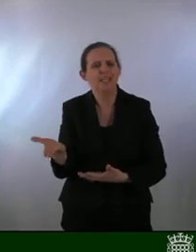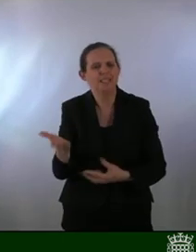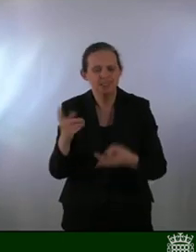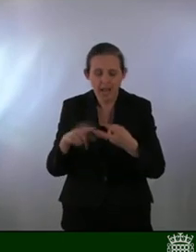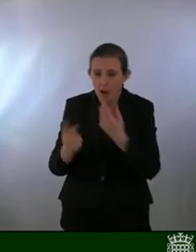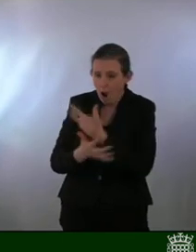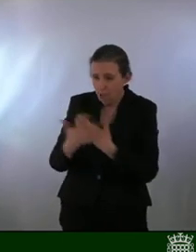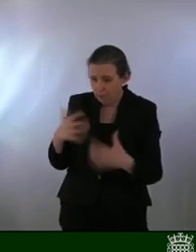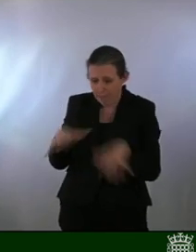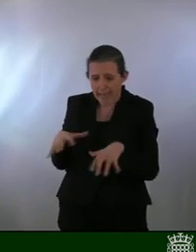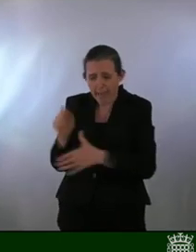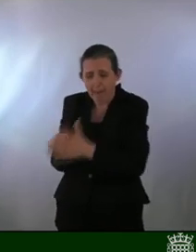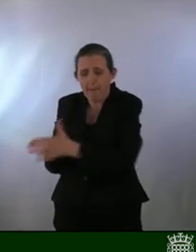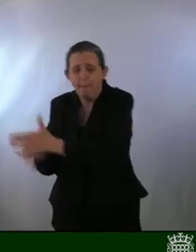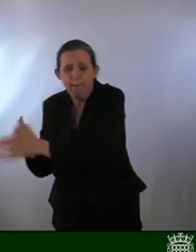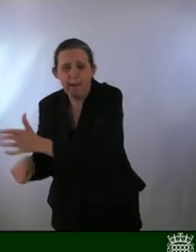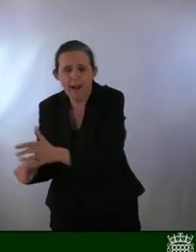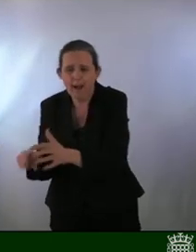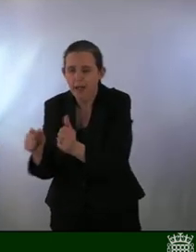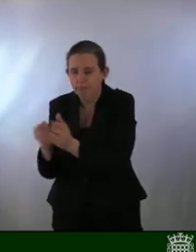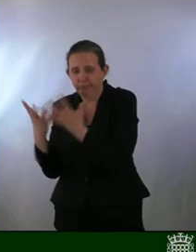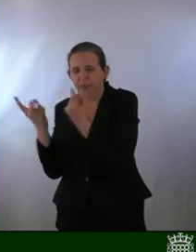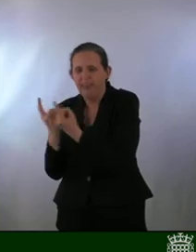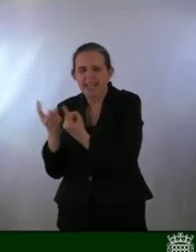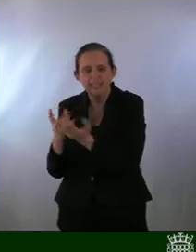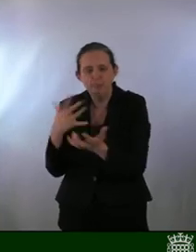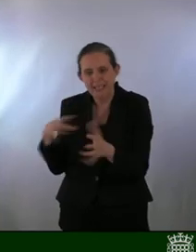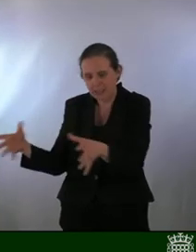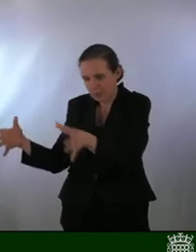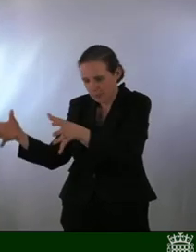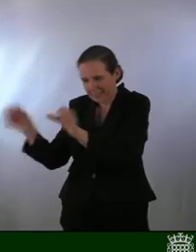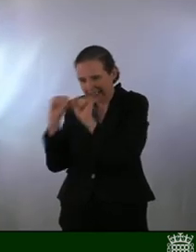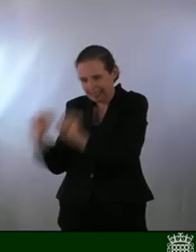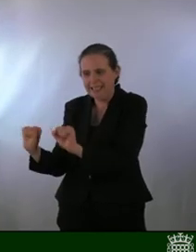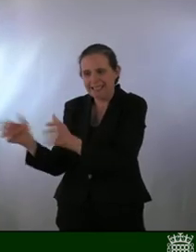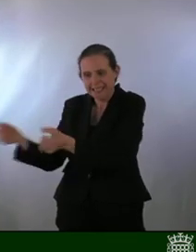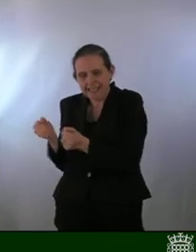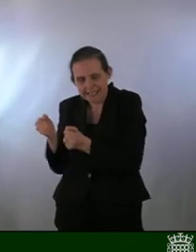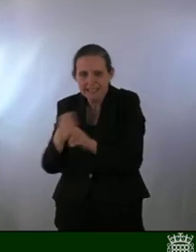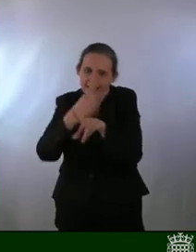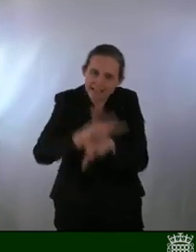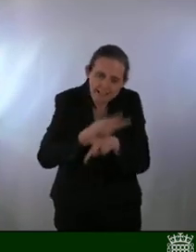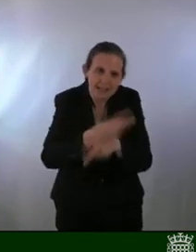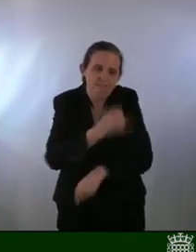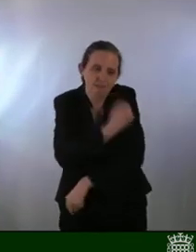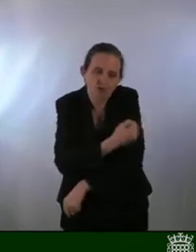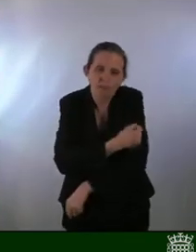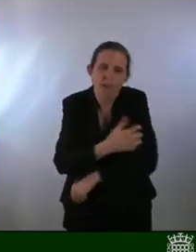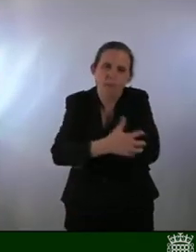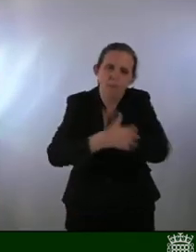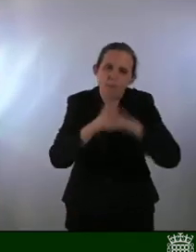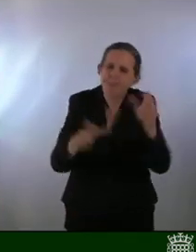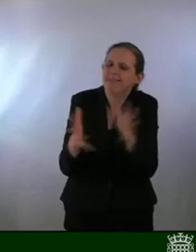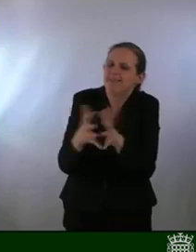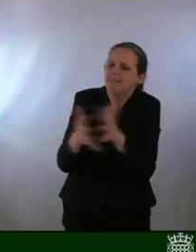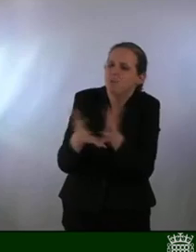given the guidance is changing, but we need to get a grip on it to protect vulnerable and poor people in our constituencies. We